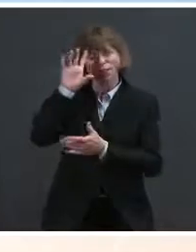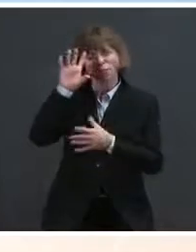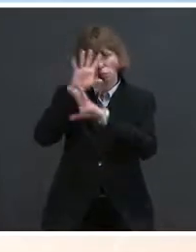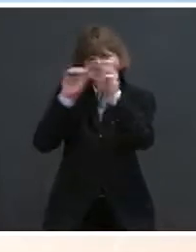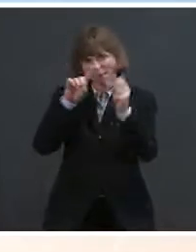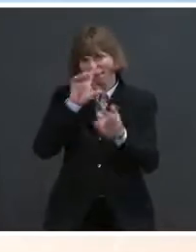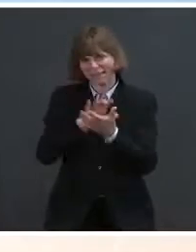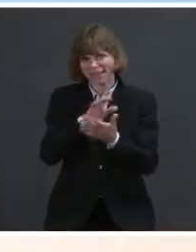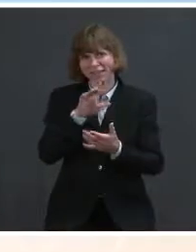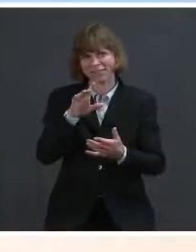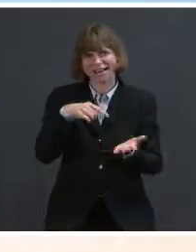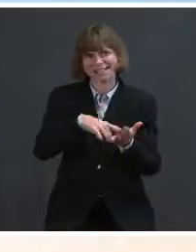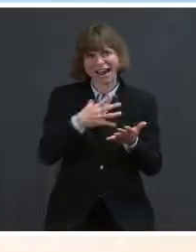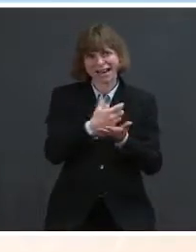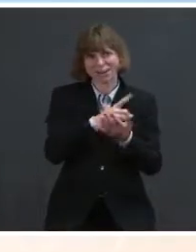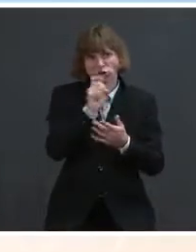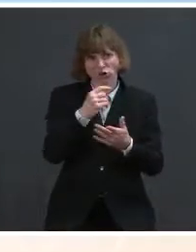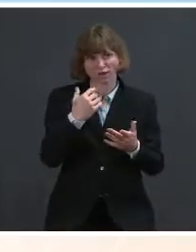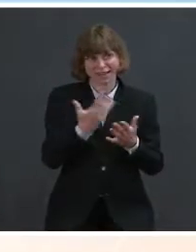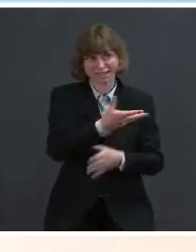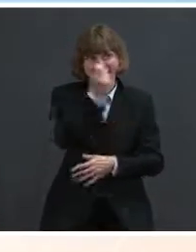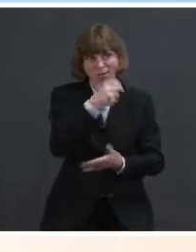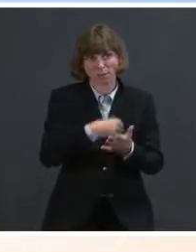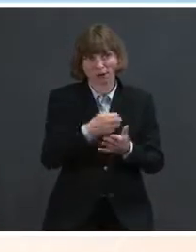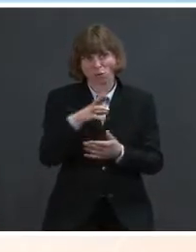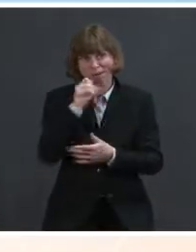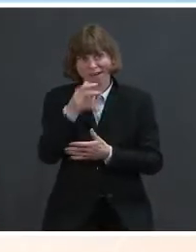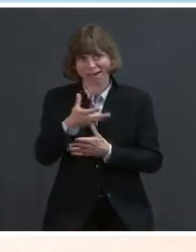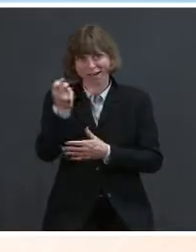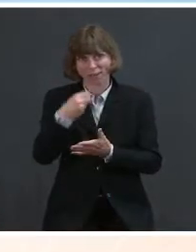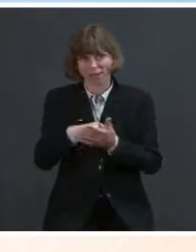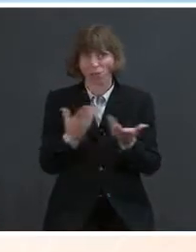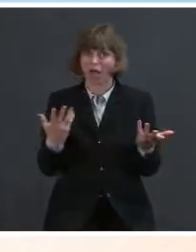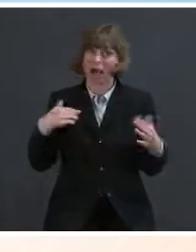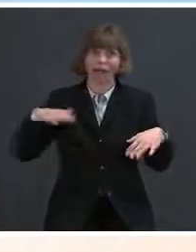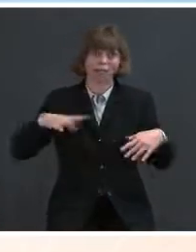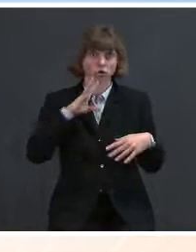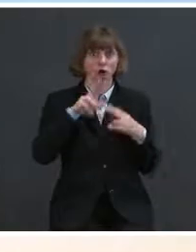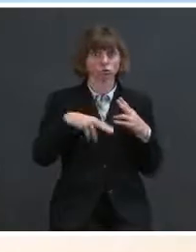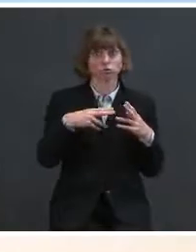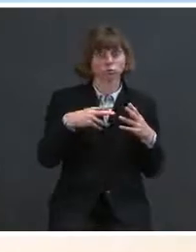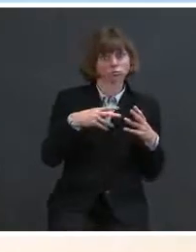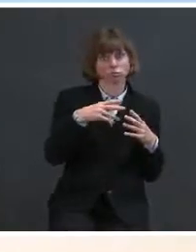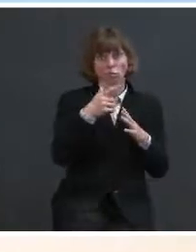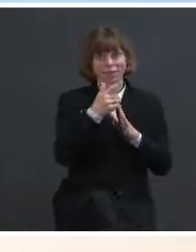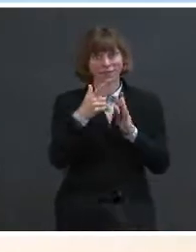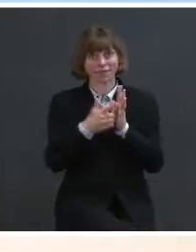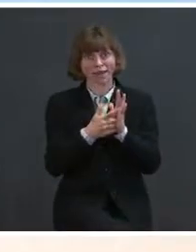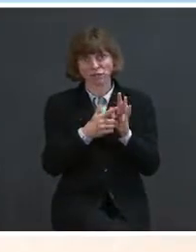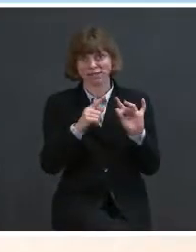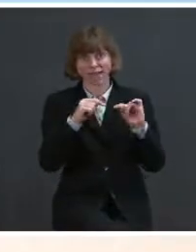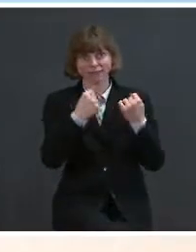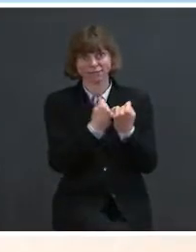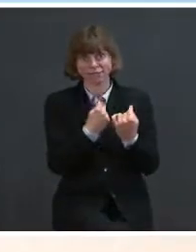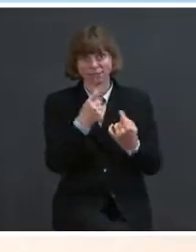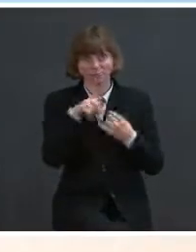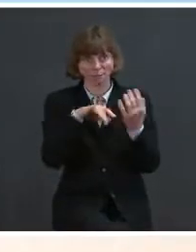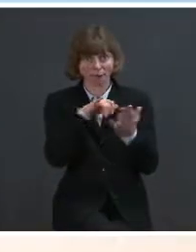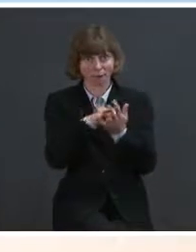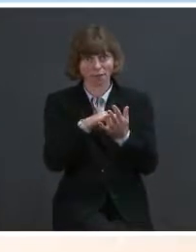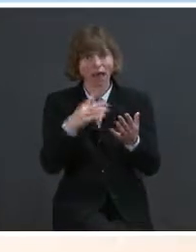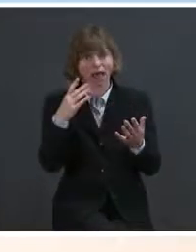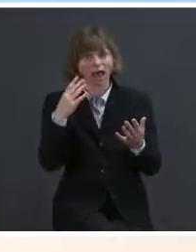money, and does he support the Wyden bill? I haven't talked to our legislative team about that. I know there were a number of adjustments made post